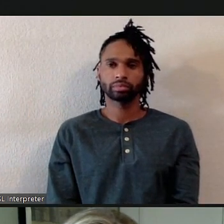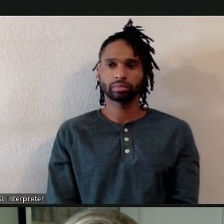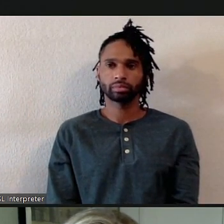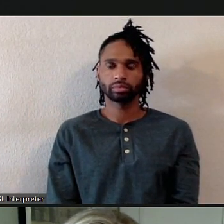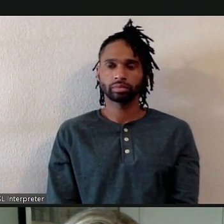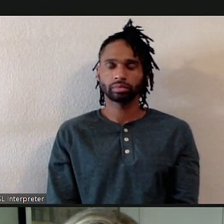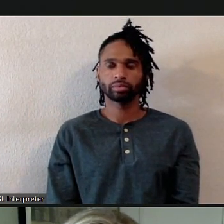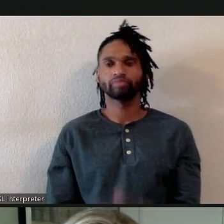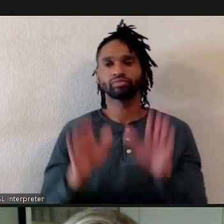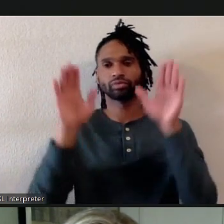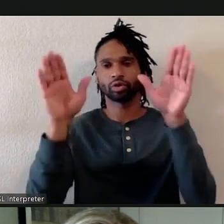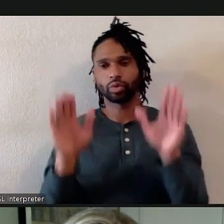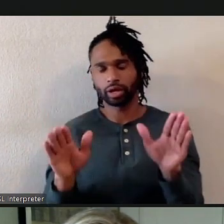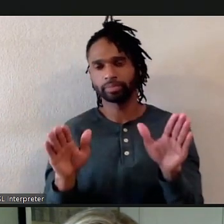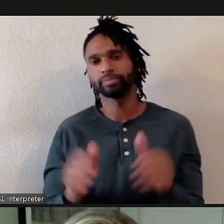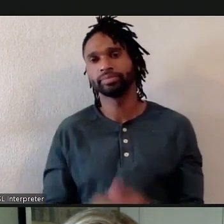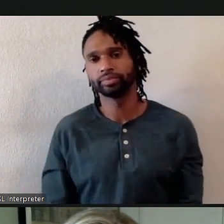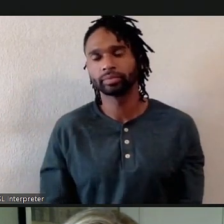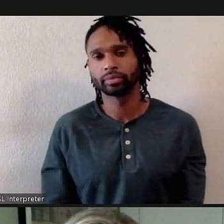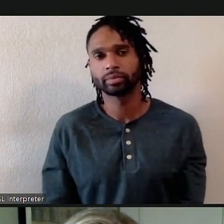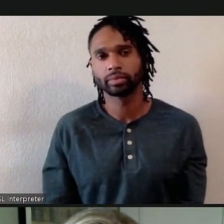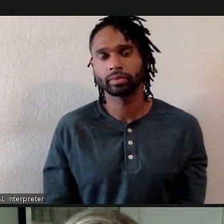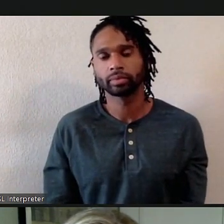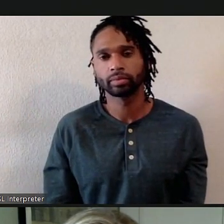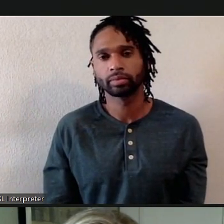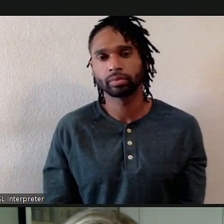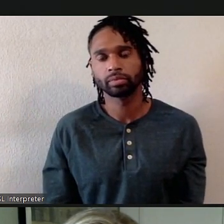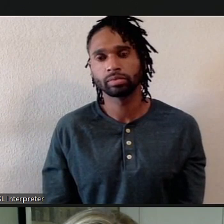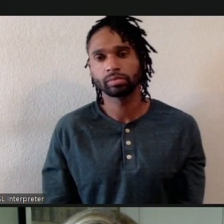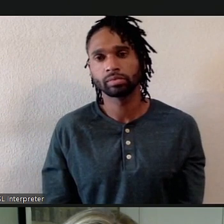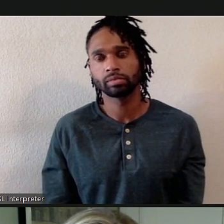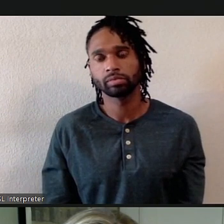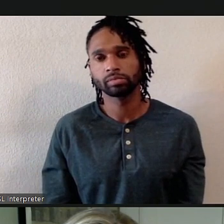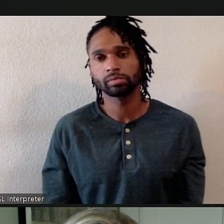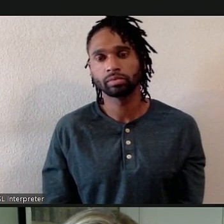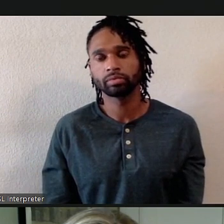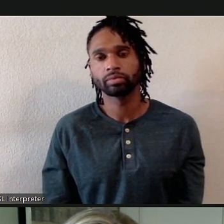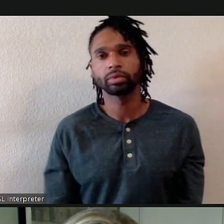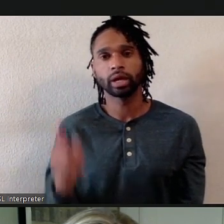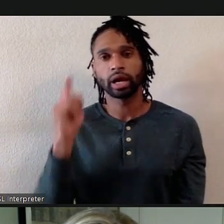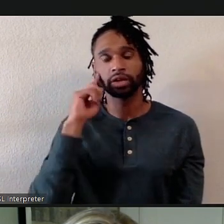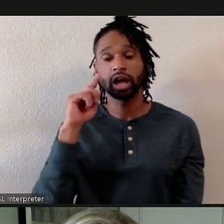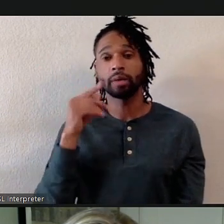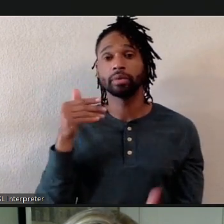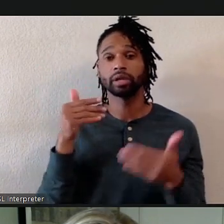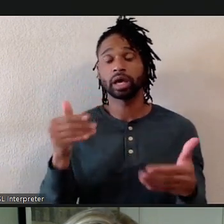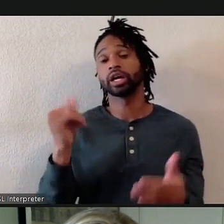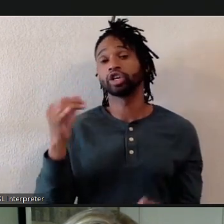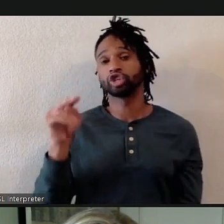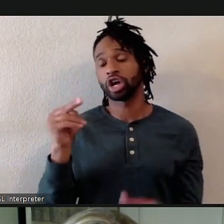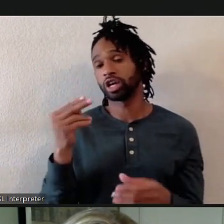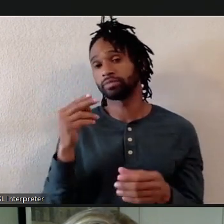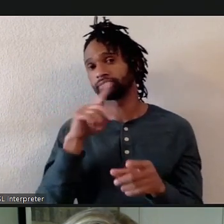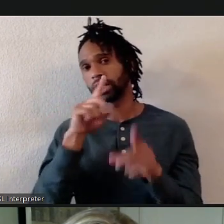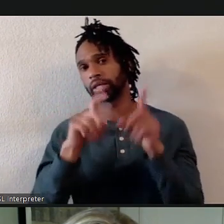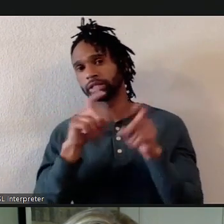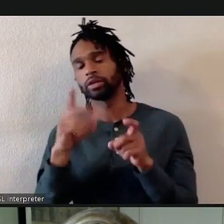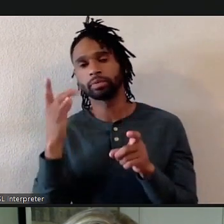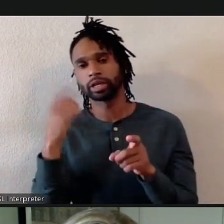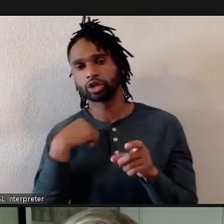Great, thank you. And I think, Vinny, if you don't mind, I'm going to jump over and let John ask his question, since you did get to ask